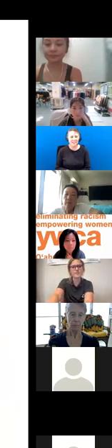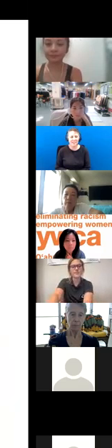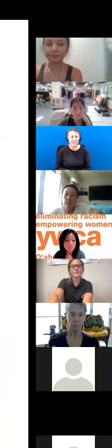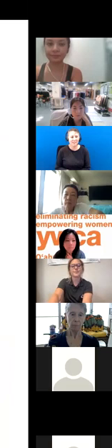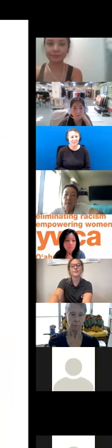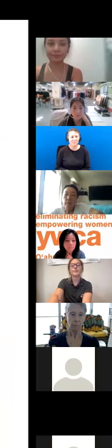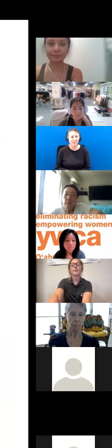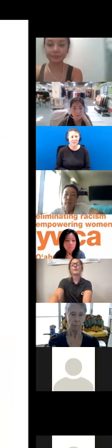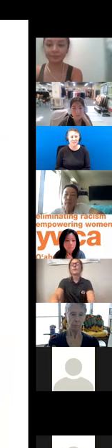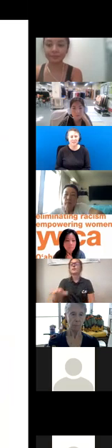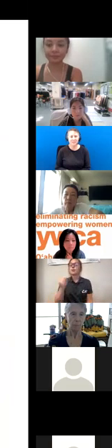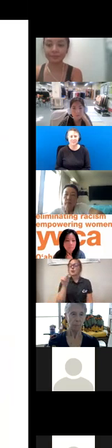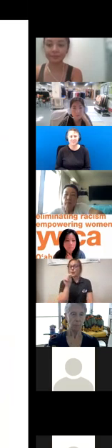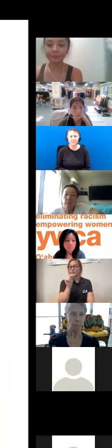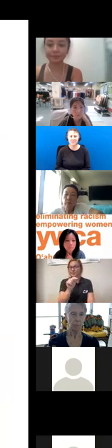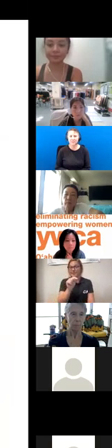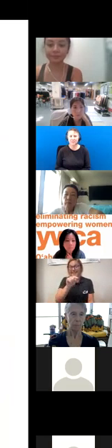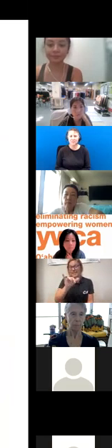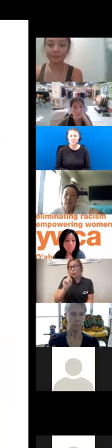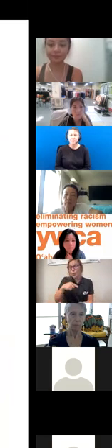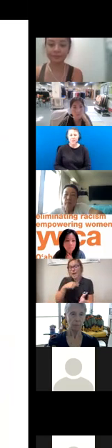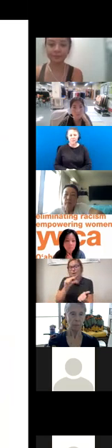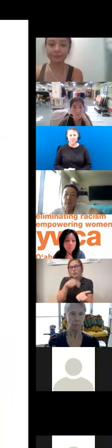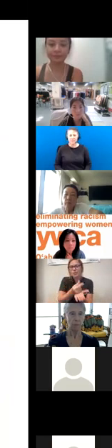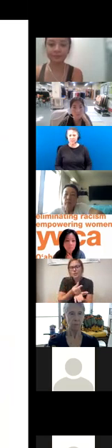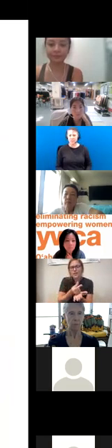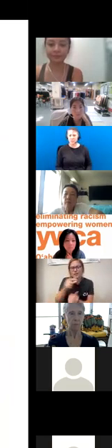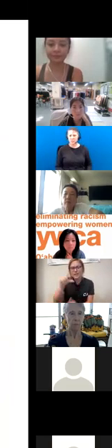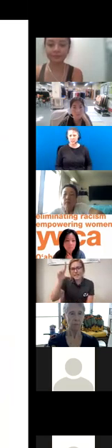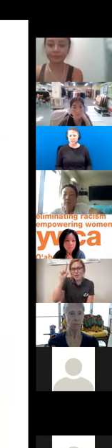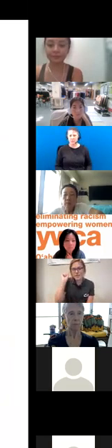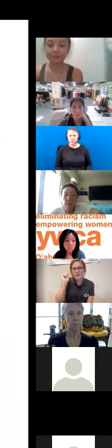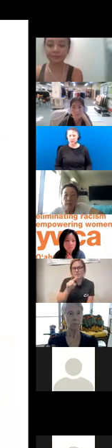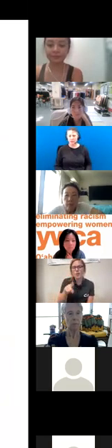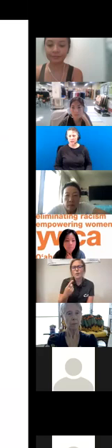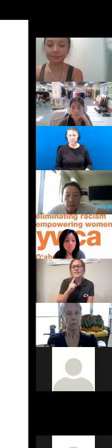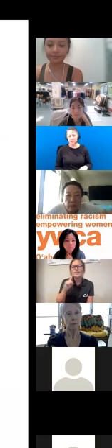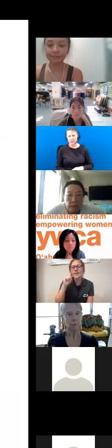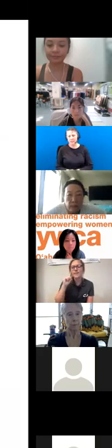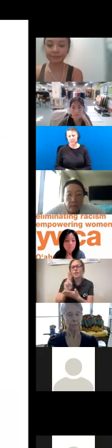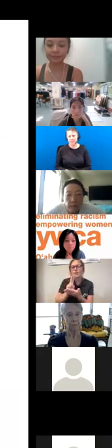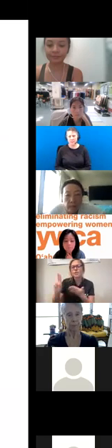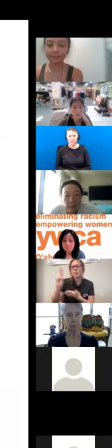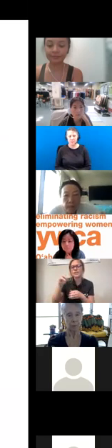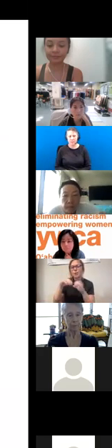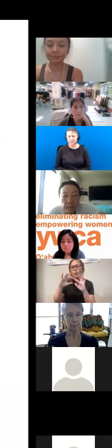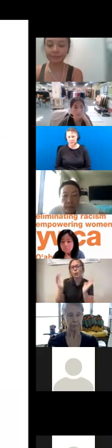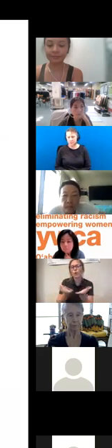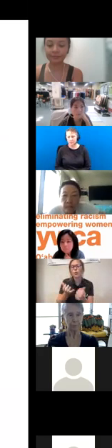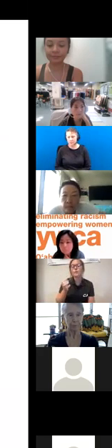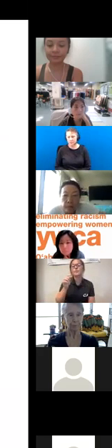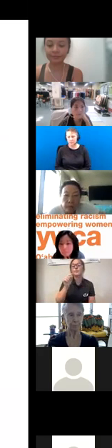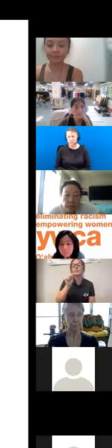that can be done. Now, this is a good example. Like I said, I went to